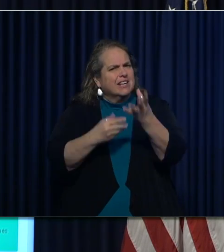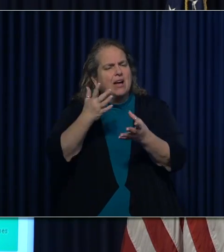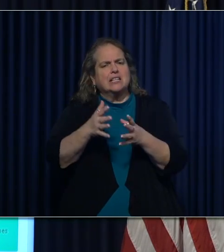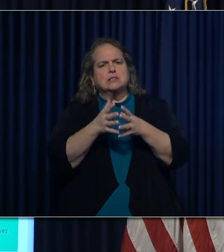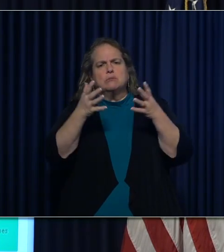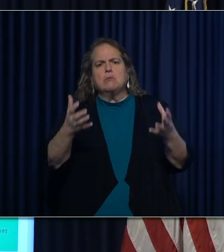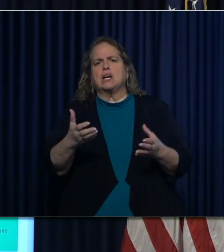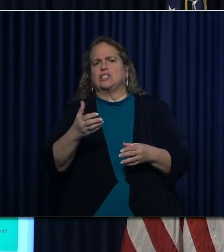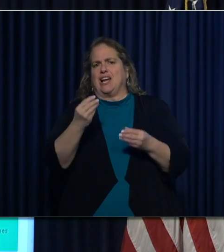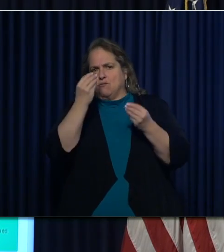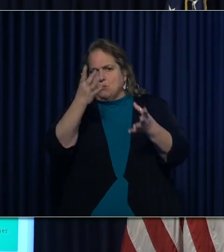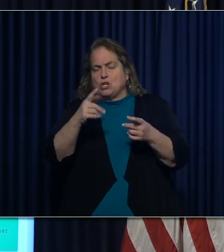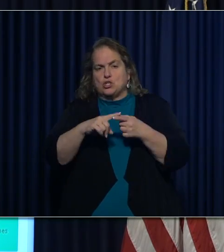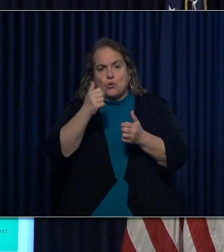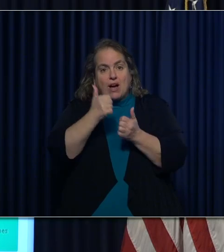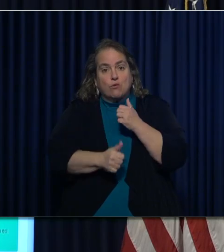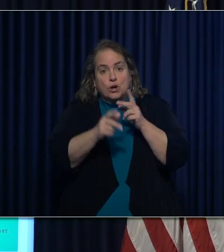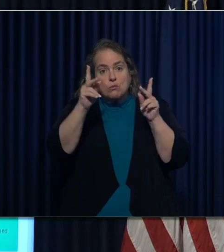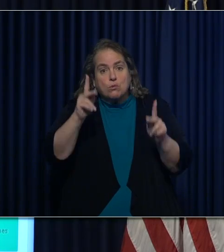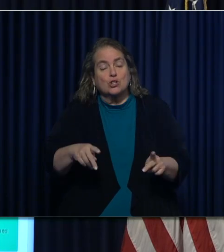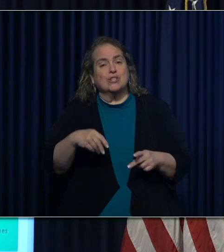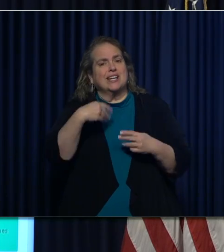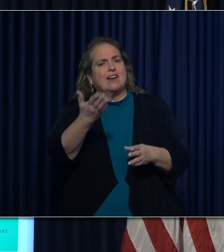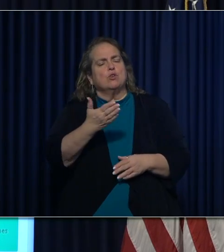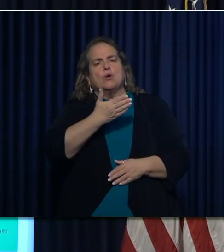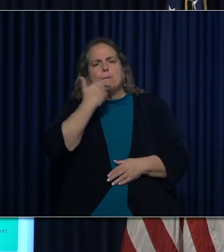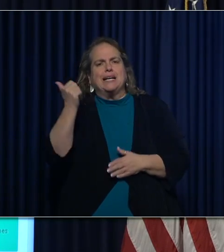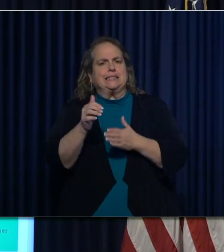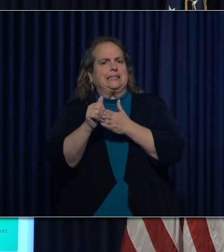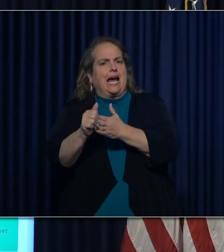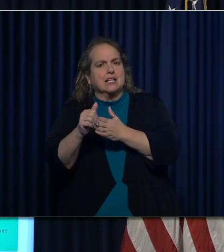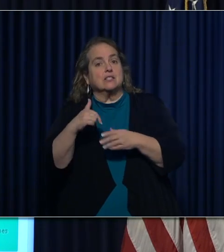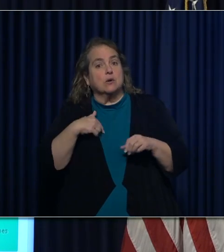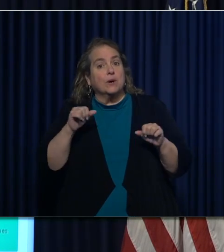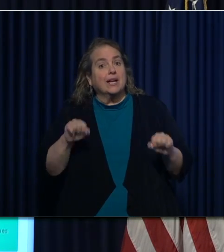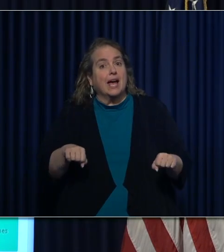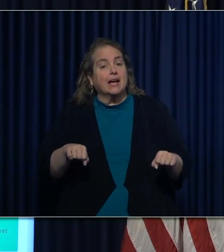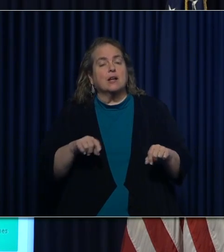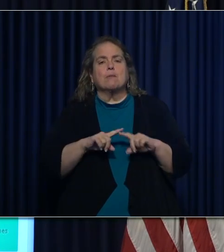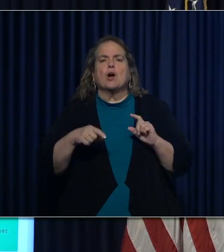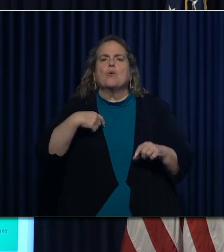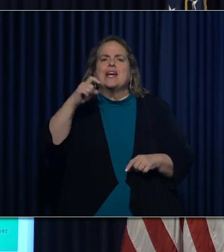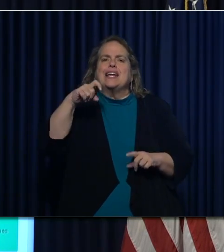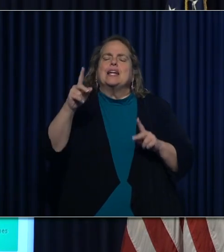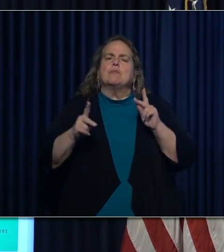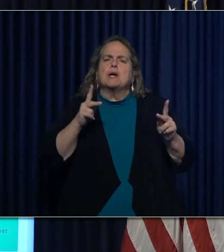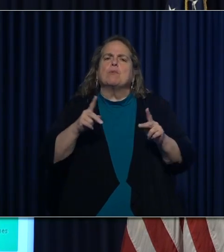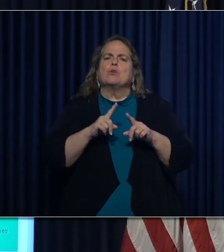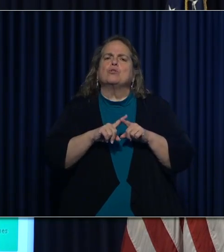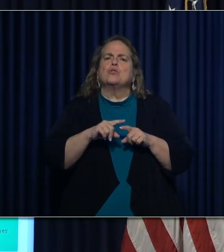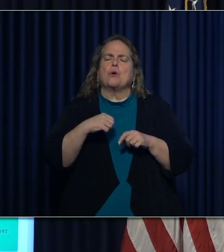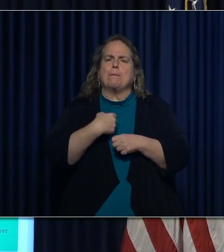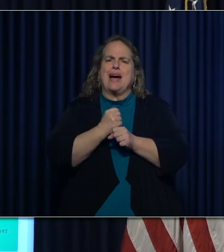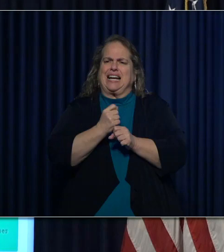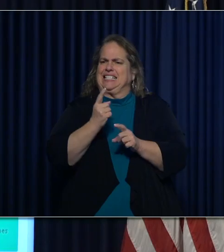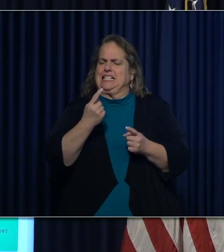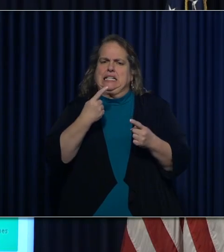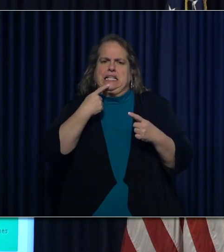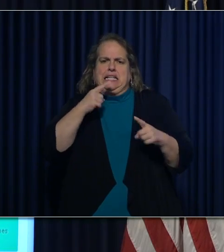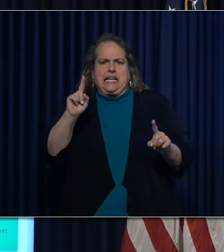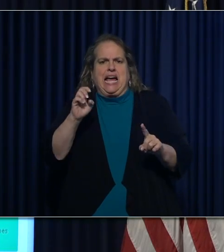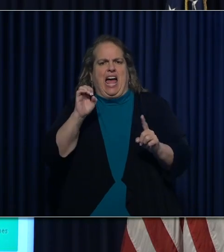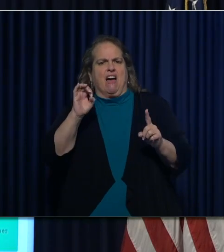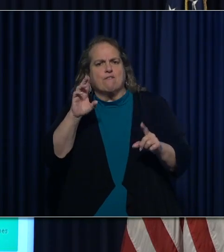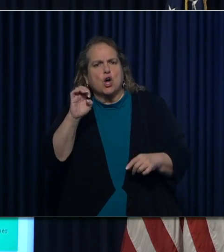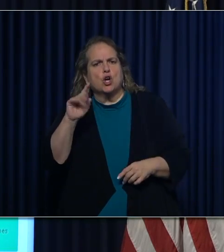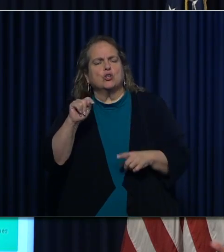everybody and try to give you the best and most reliable guidance we are able. But we need people to make an active effort to go find that information and make